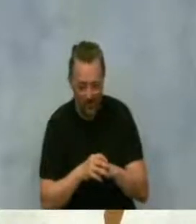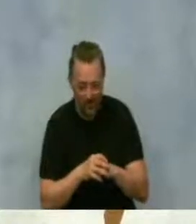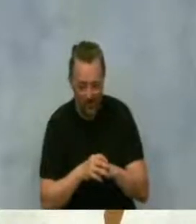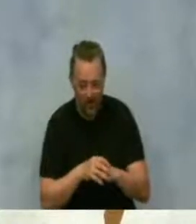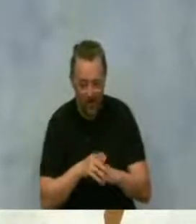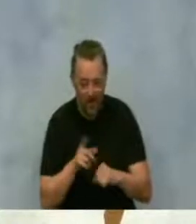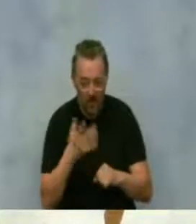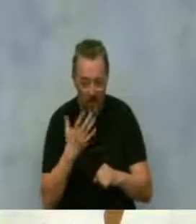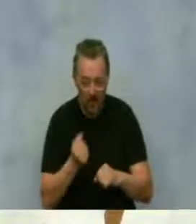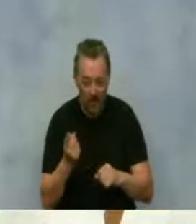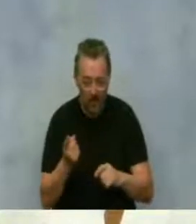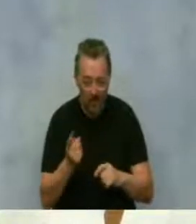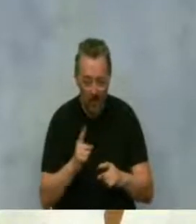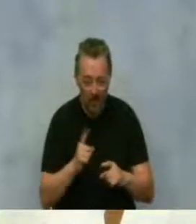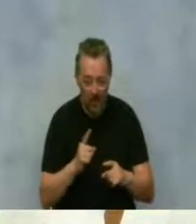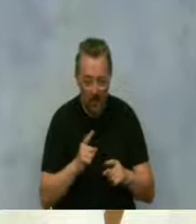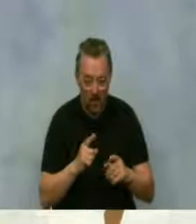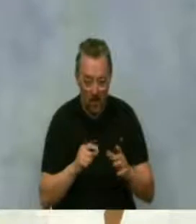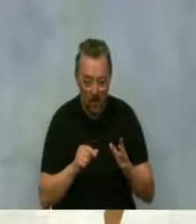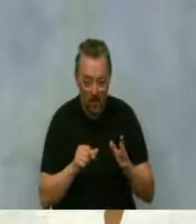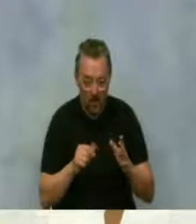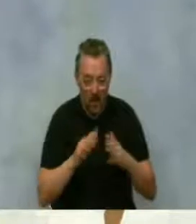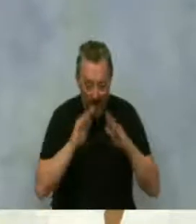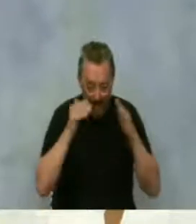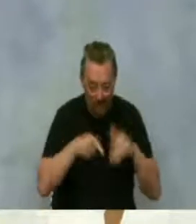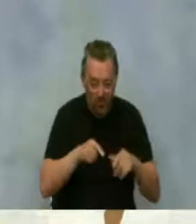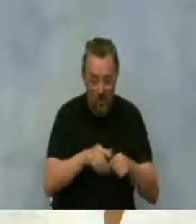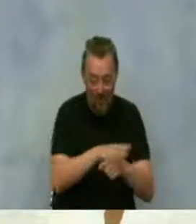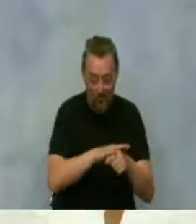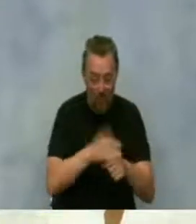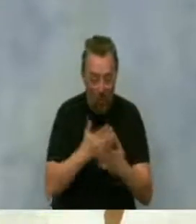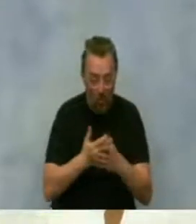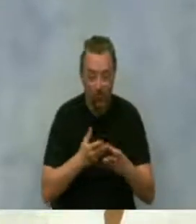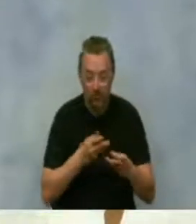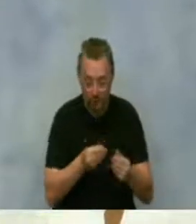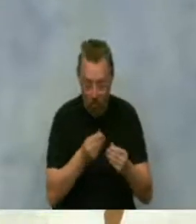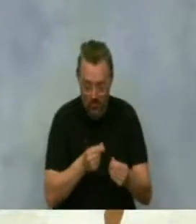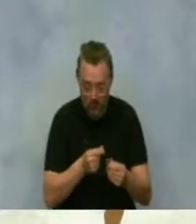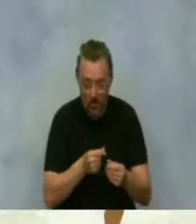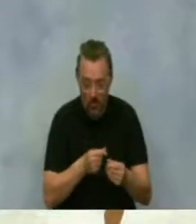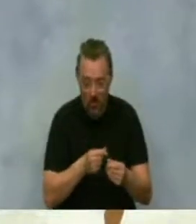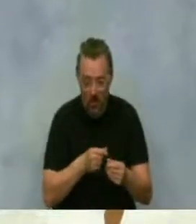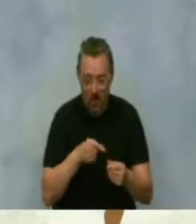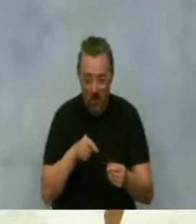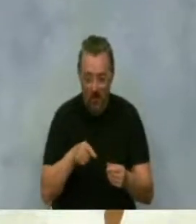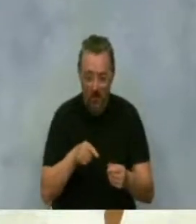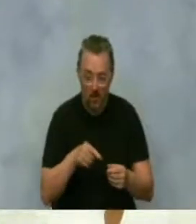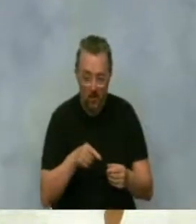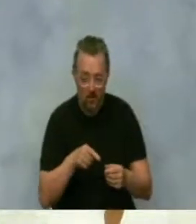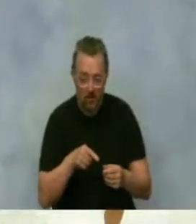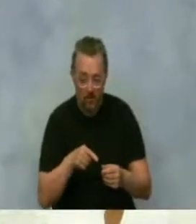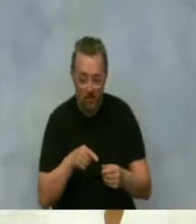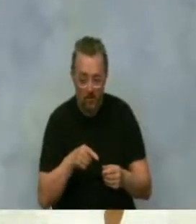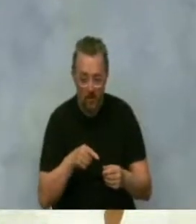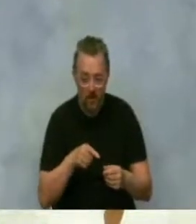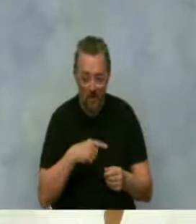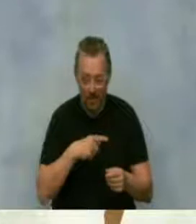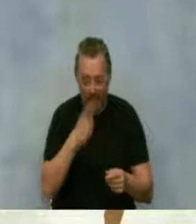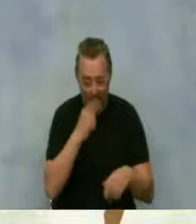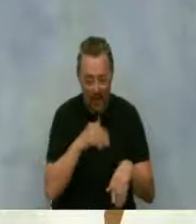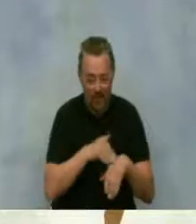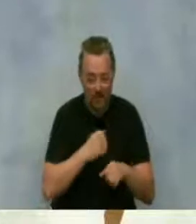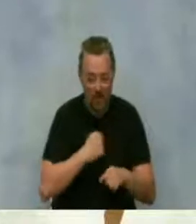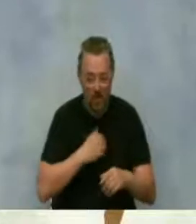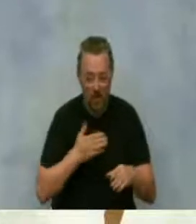a continuing and significant focus on this area within the resource with a designated void team in place and close monitoring performance.